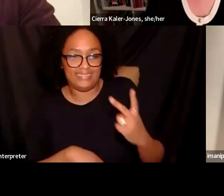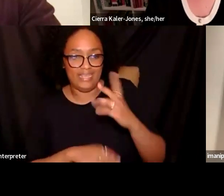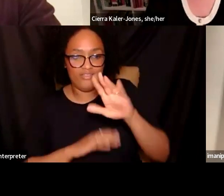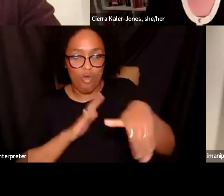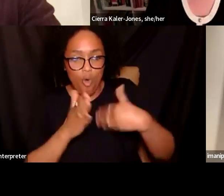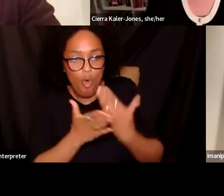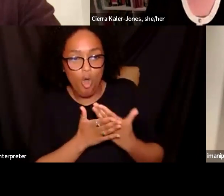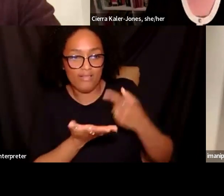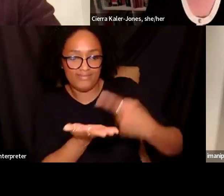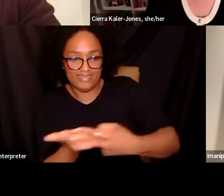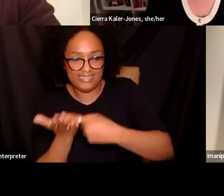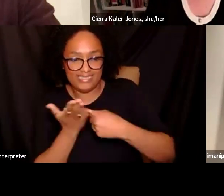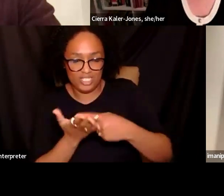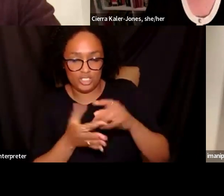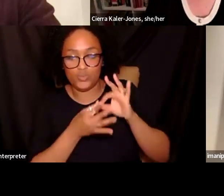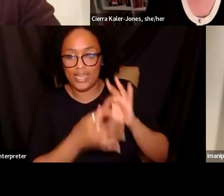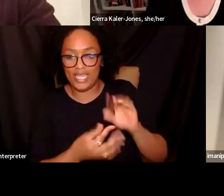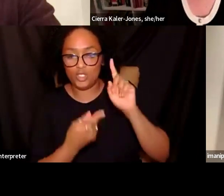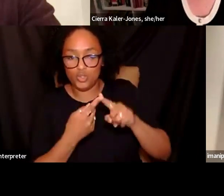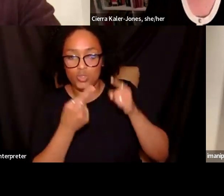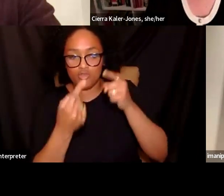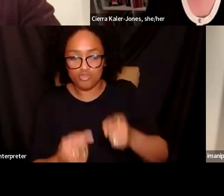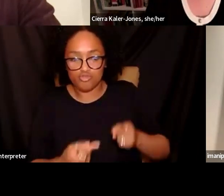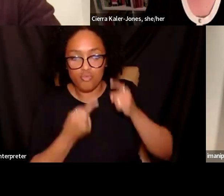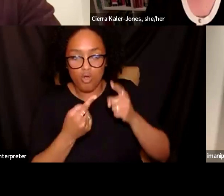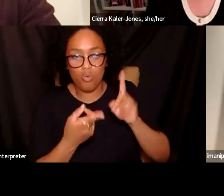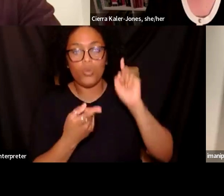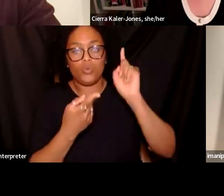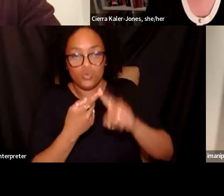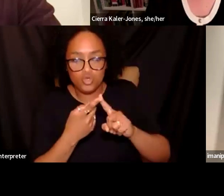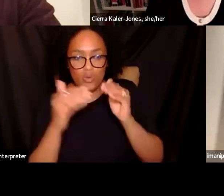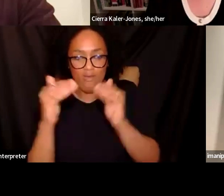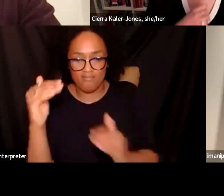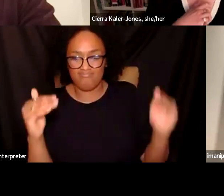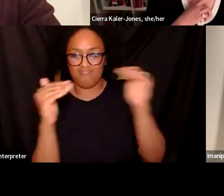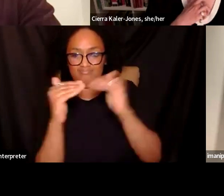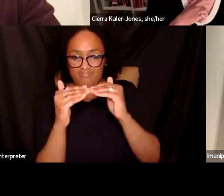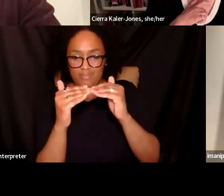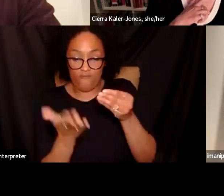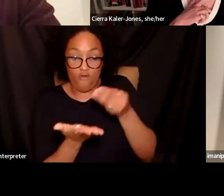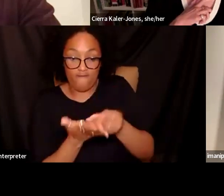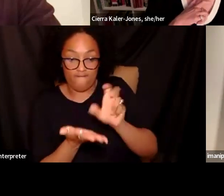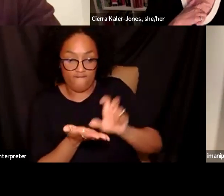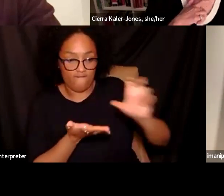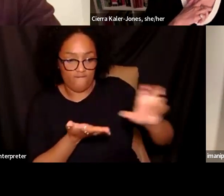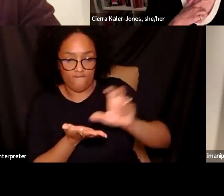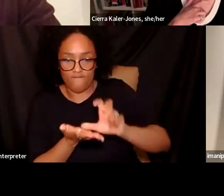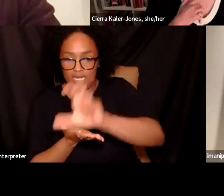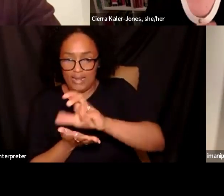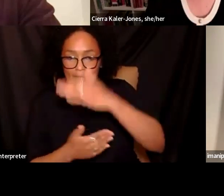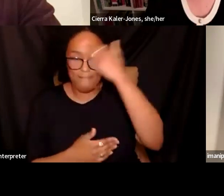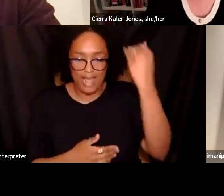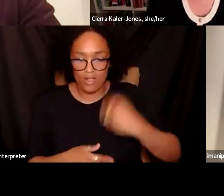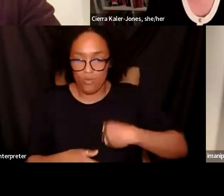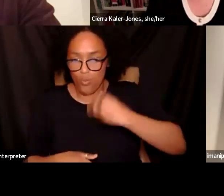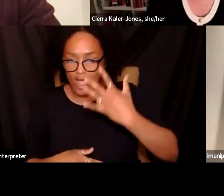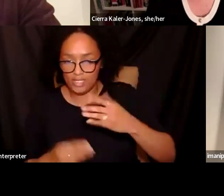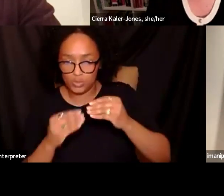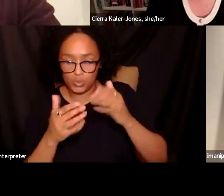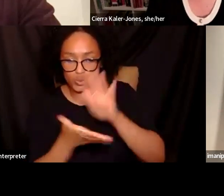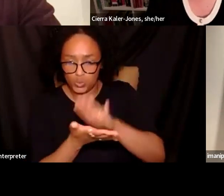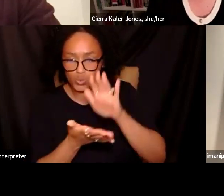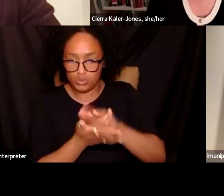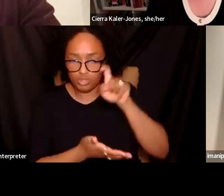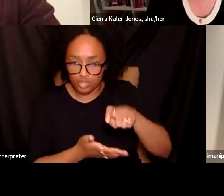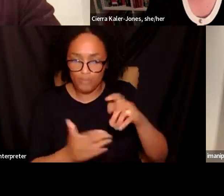it's almost, it's remarkable because you understand that there's sort of a